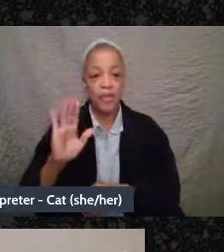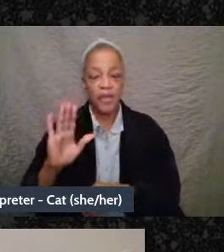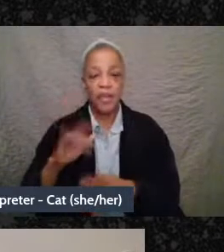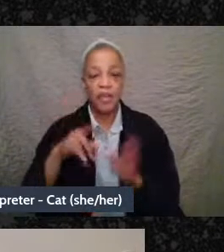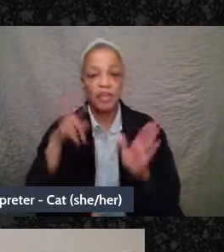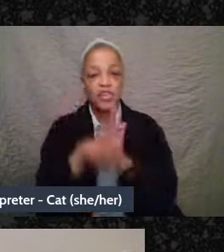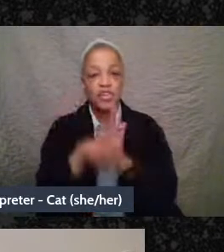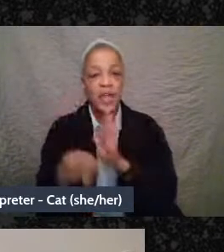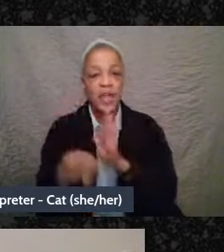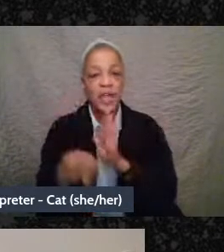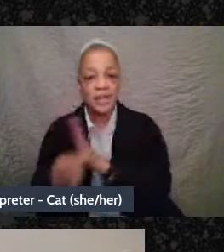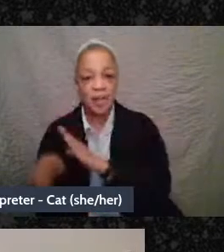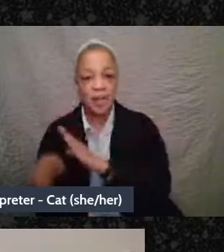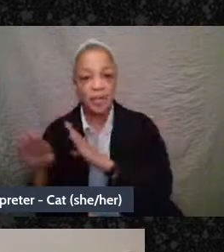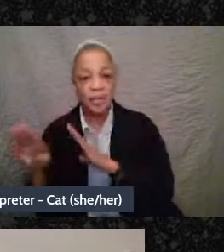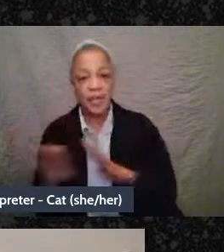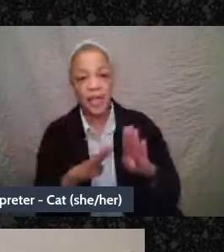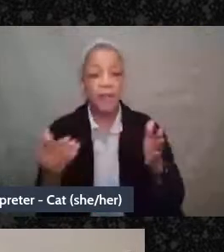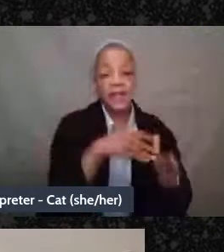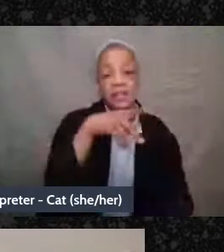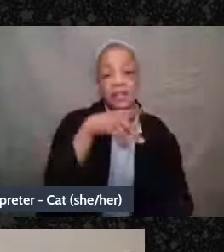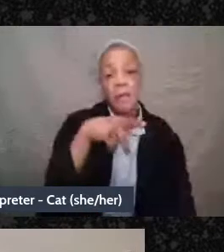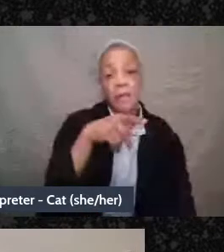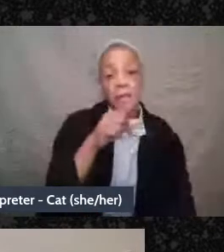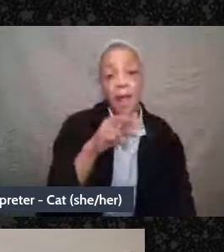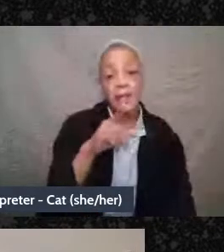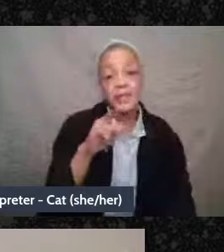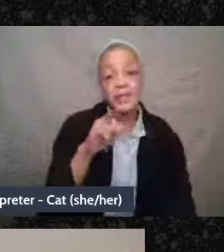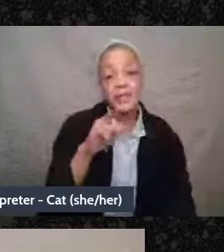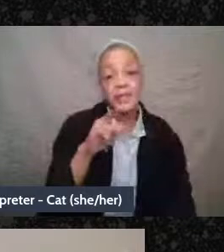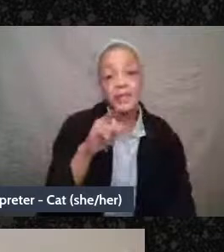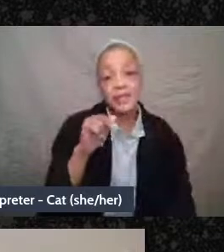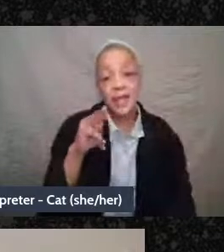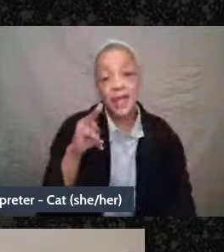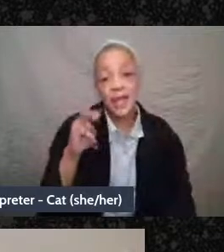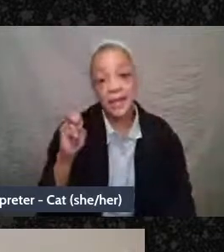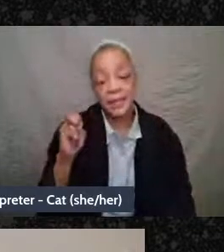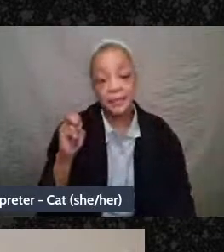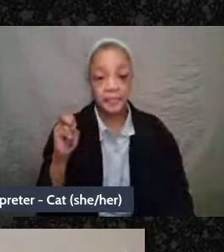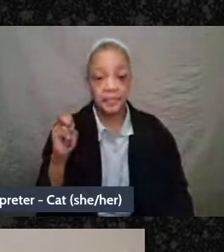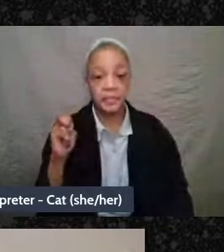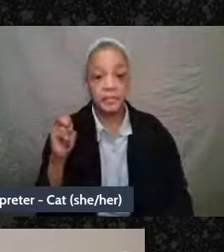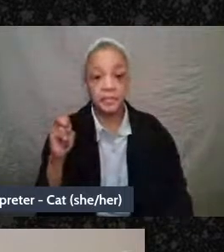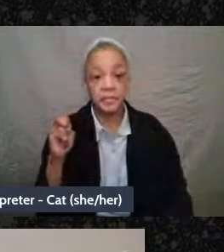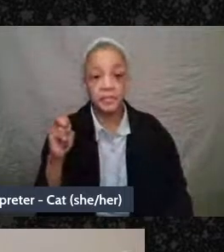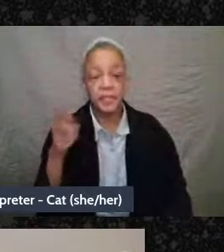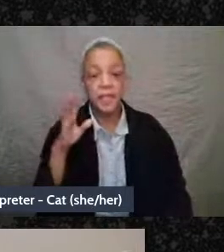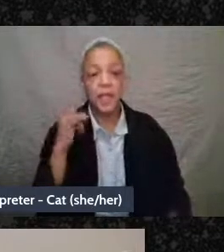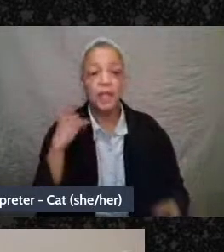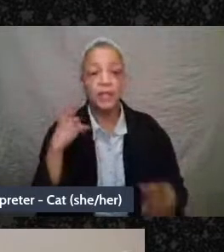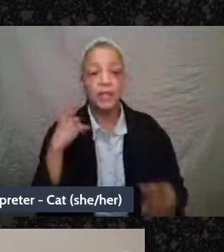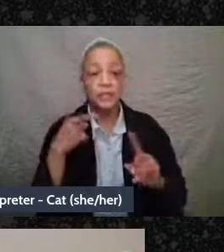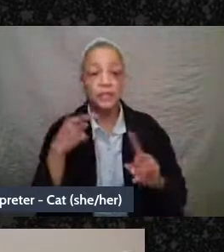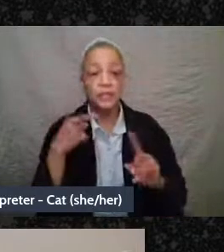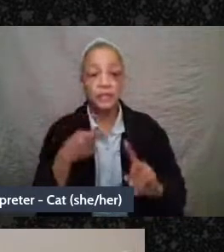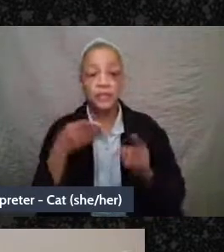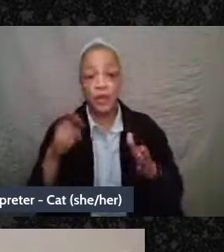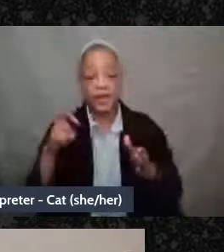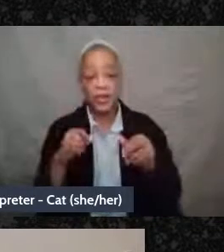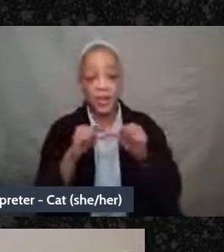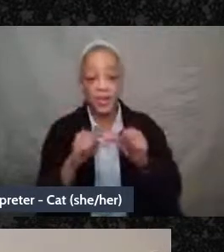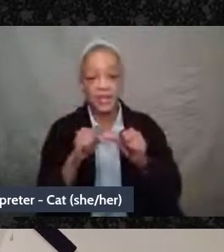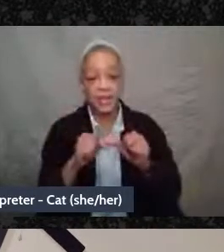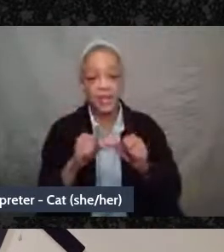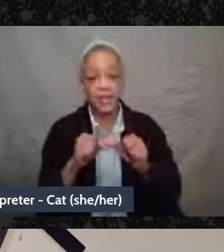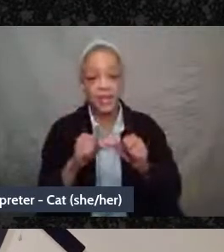genocidal behavior towards Palestinian people and occupation of Palestine. And so there's a way in which we need to continue to build